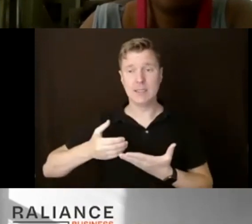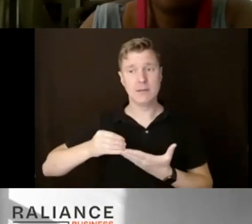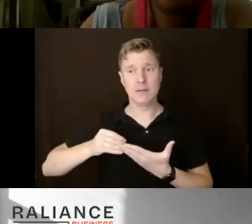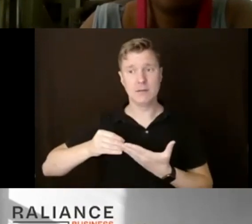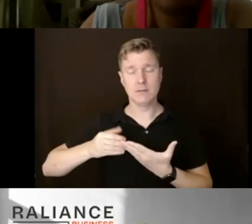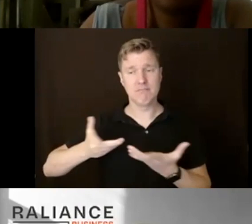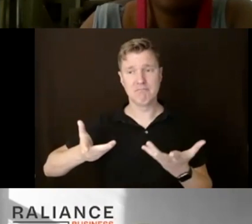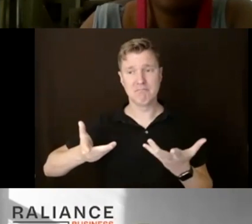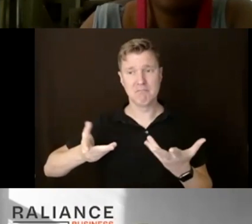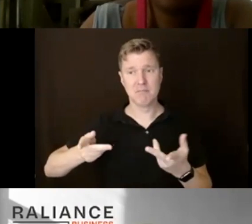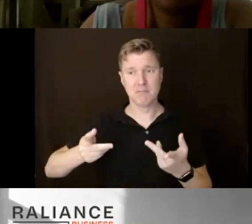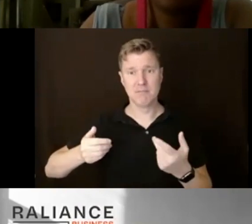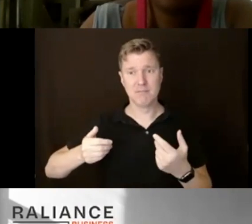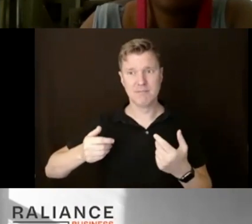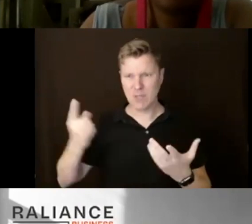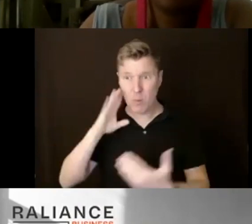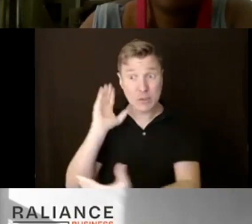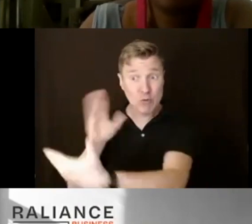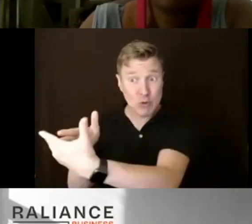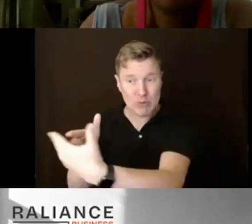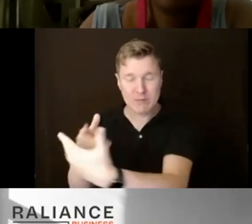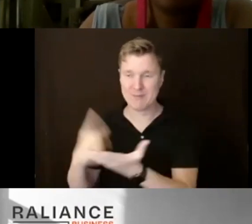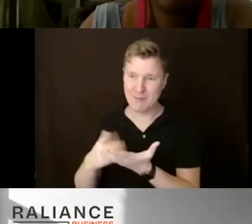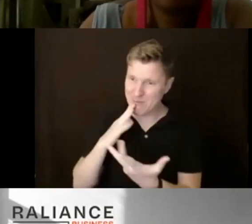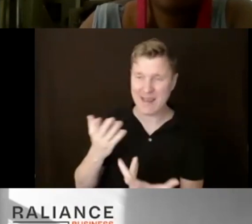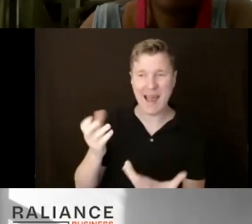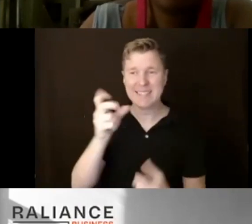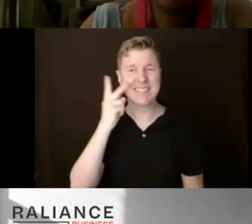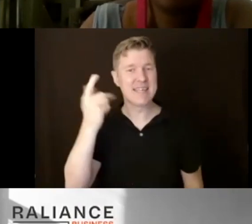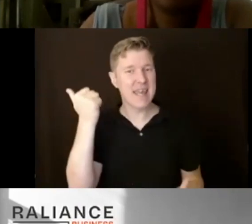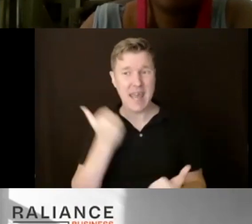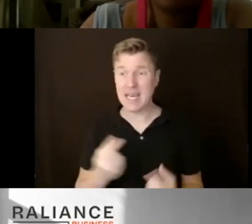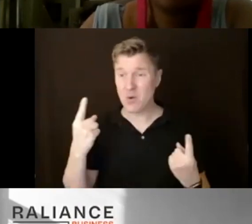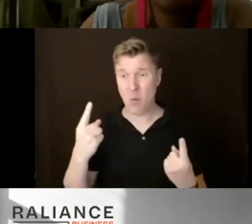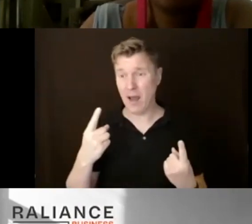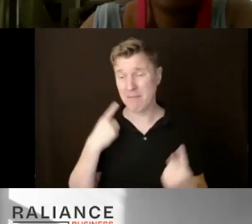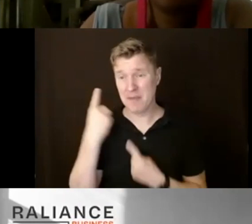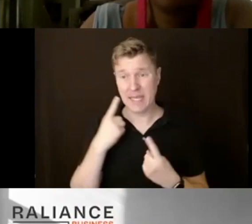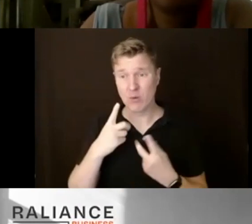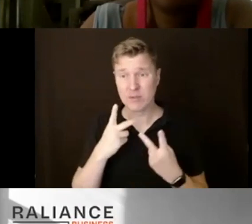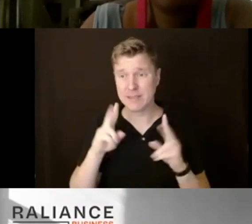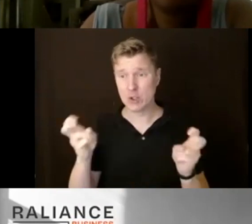like someone's going to sue you. I just didn't see anybody thinking it was a priority.